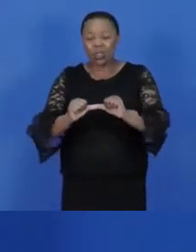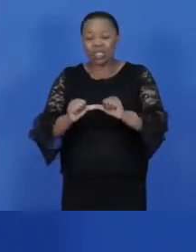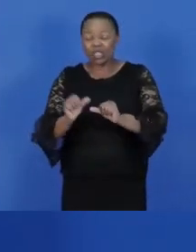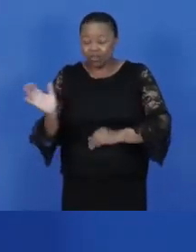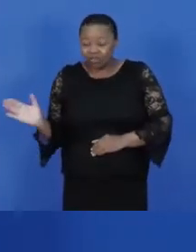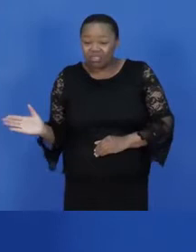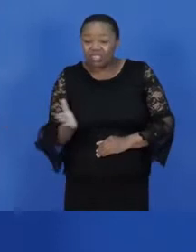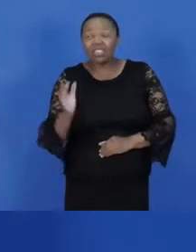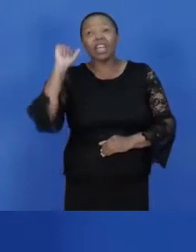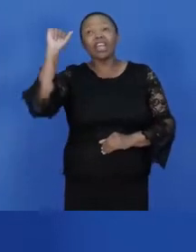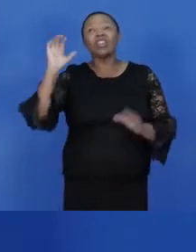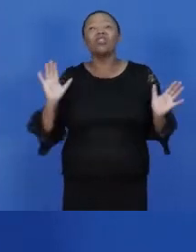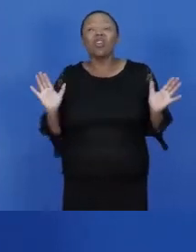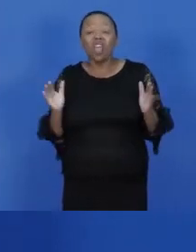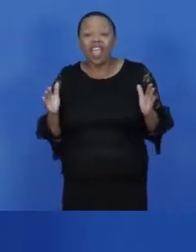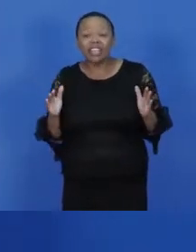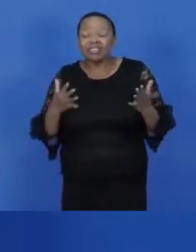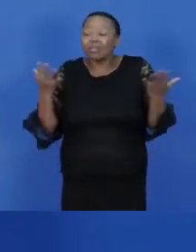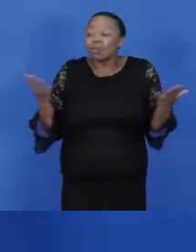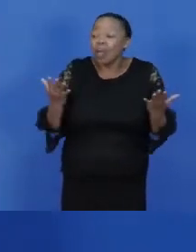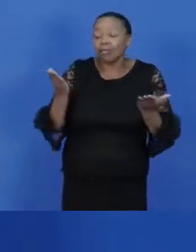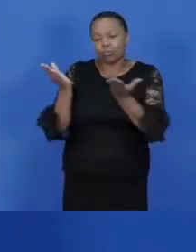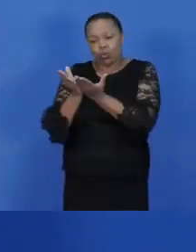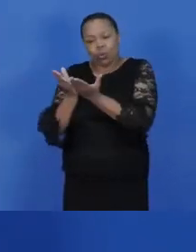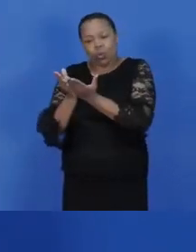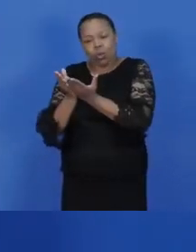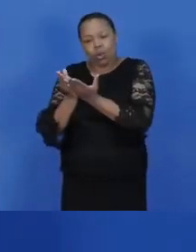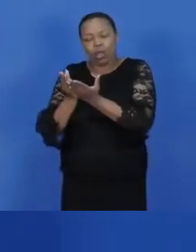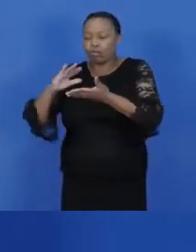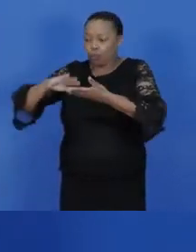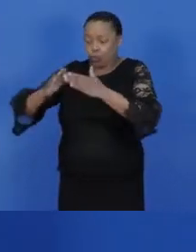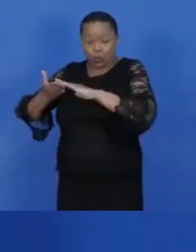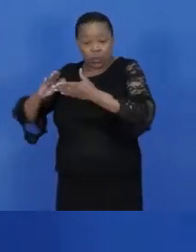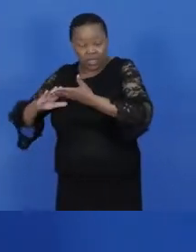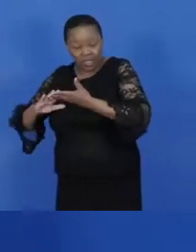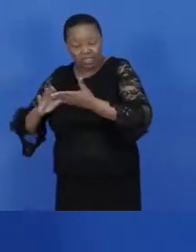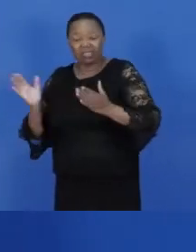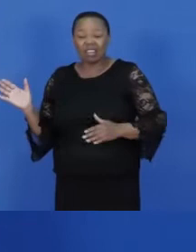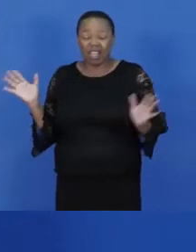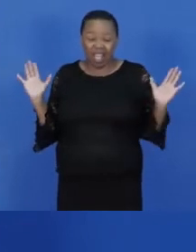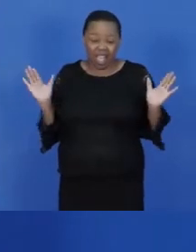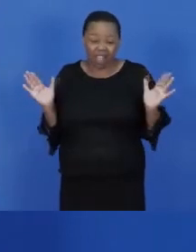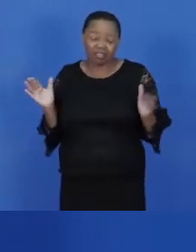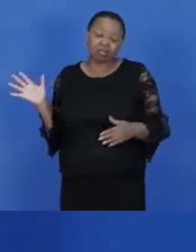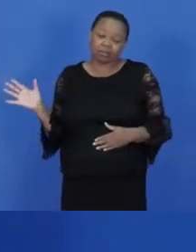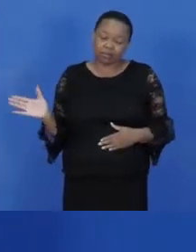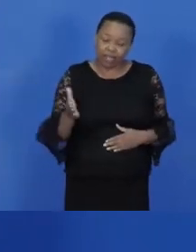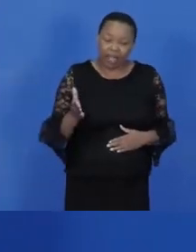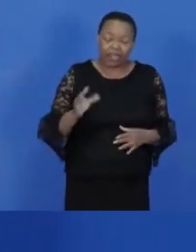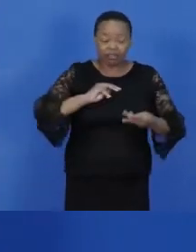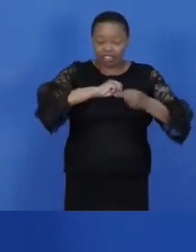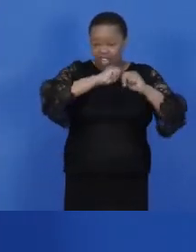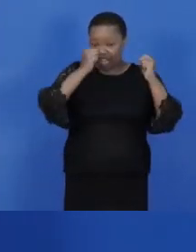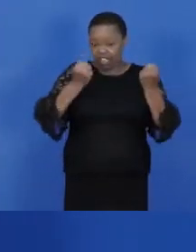angels, Father, mighty God, in our schools. Continue to dispatch your angels, Father God, in our communities. Continue to dispatch your angels,